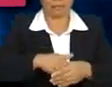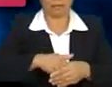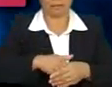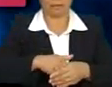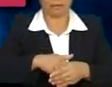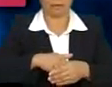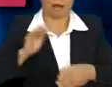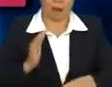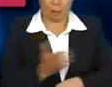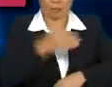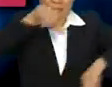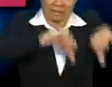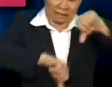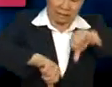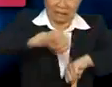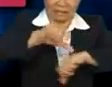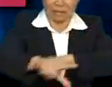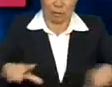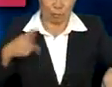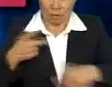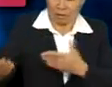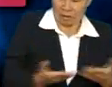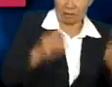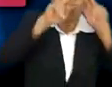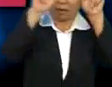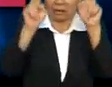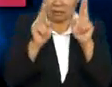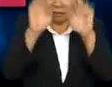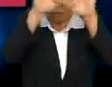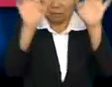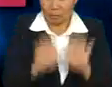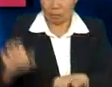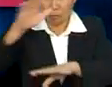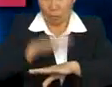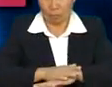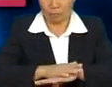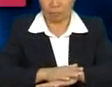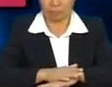In segment Our Science Lab, we will carry out an experiment on